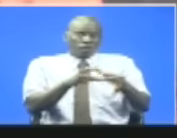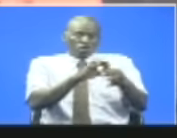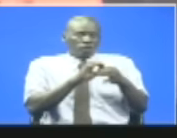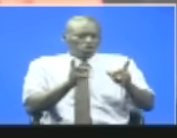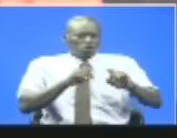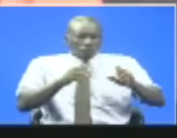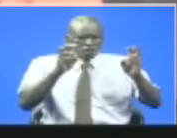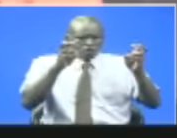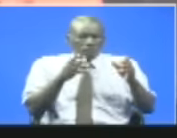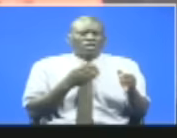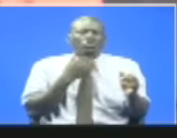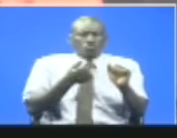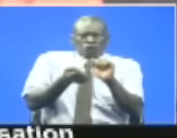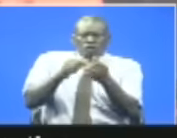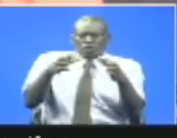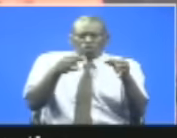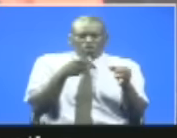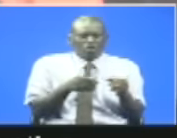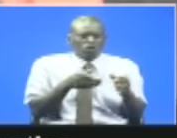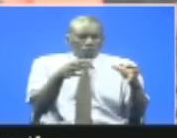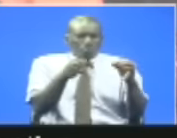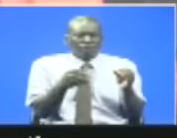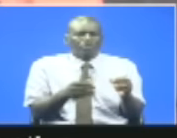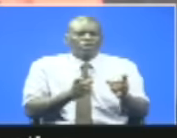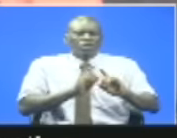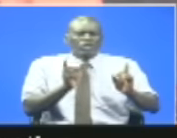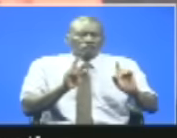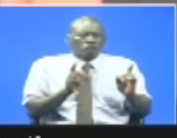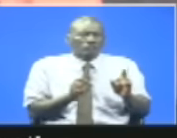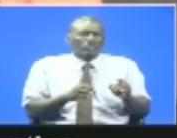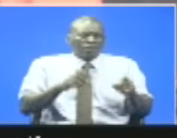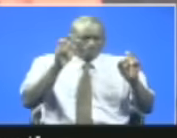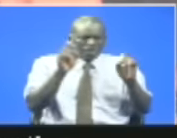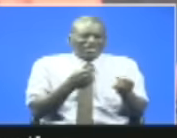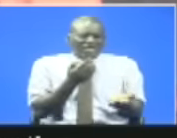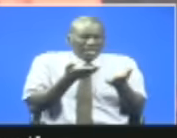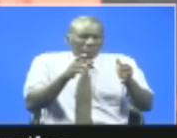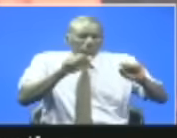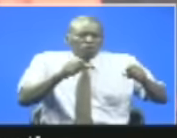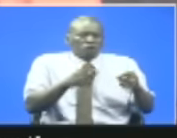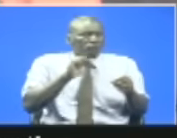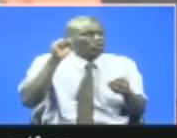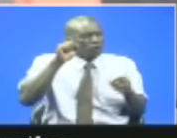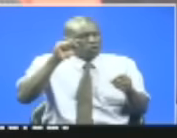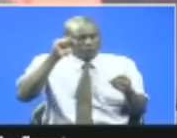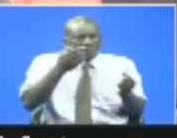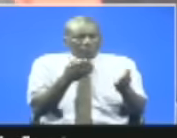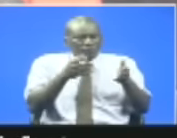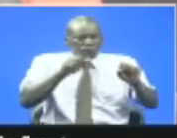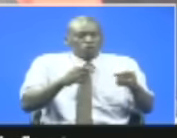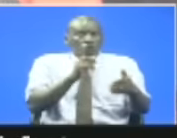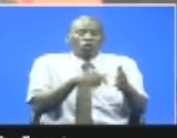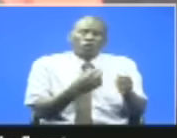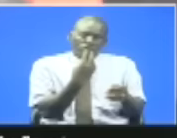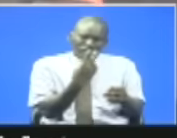would like to change your wording. Not inevitable. Anything is possible in politics. But what we see